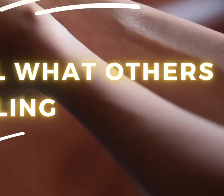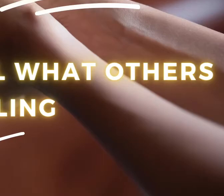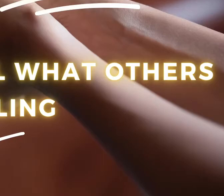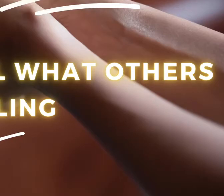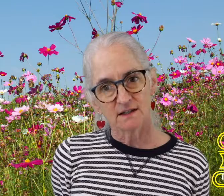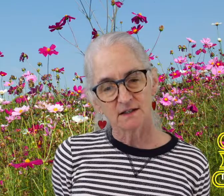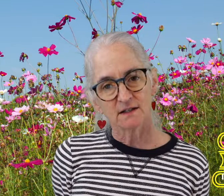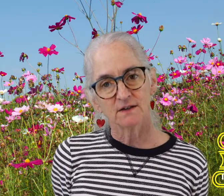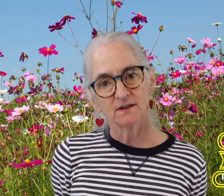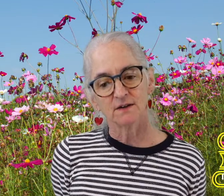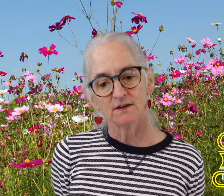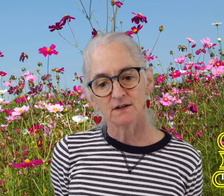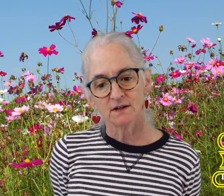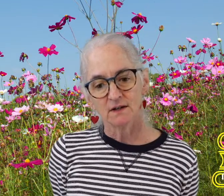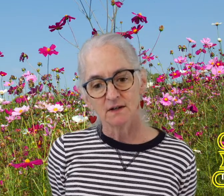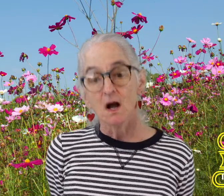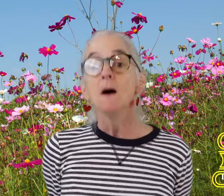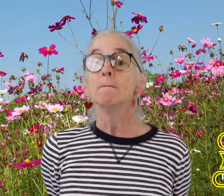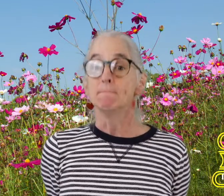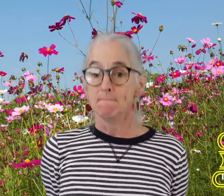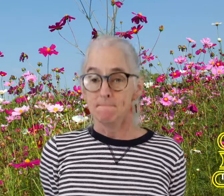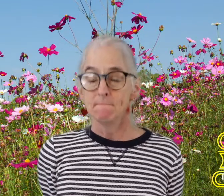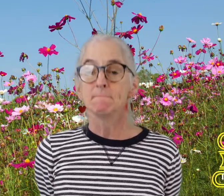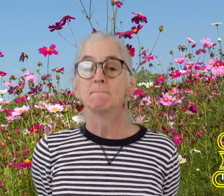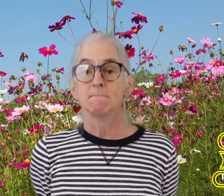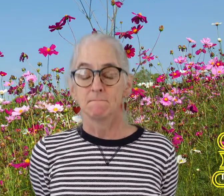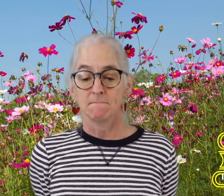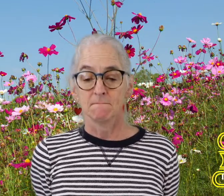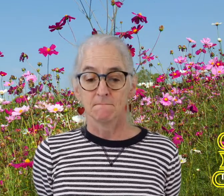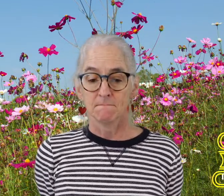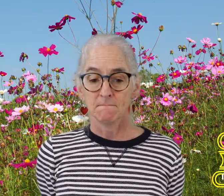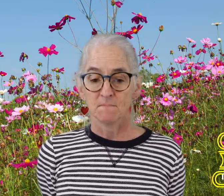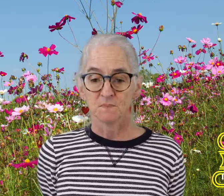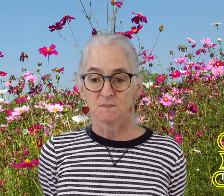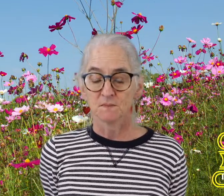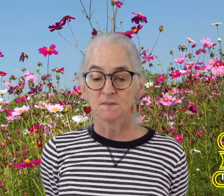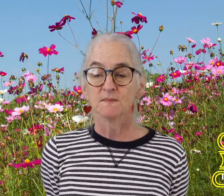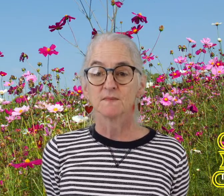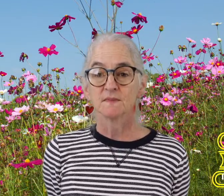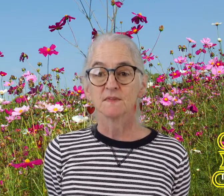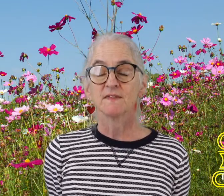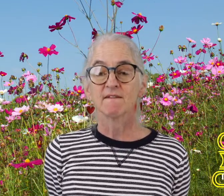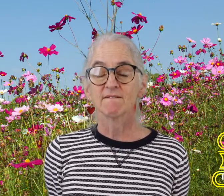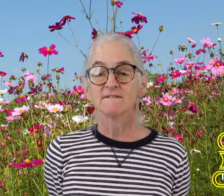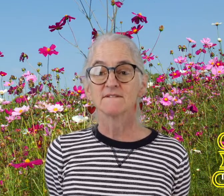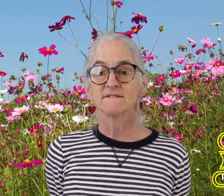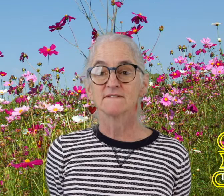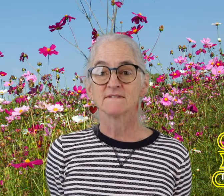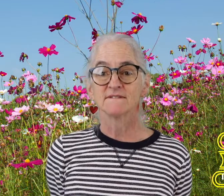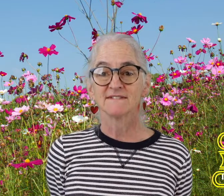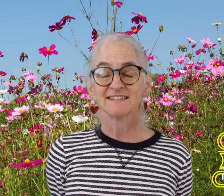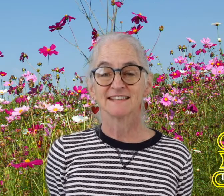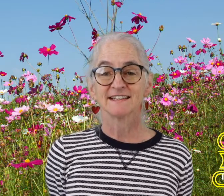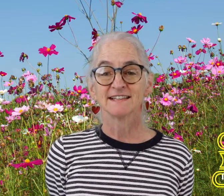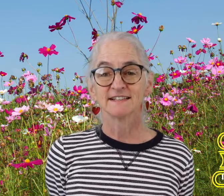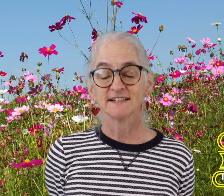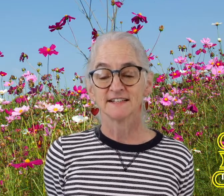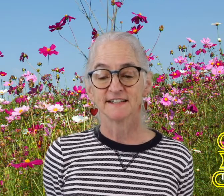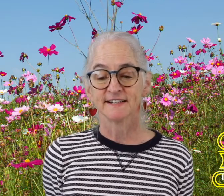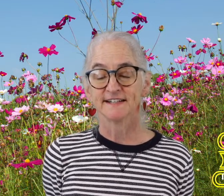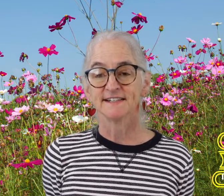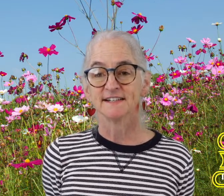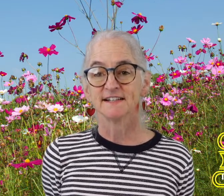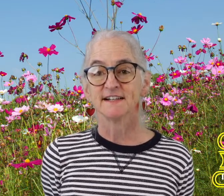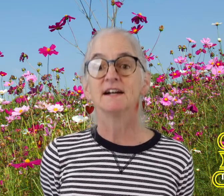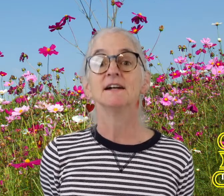your empathy, that use your empathy, how they're gonna feel. They're gonna feel important, and that's really